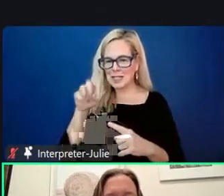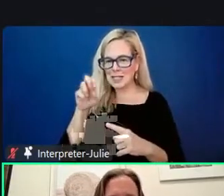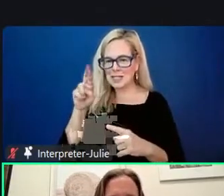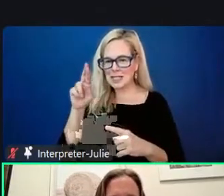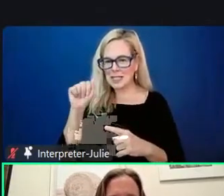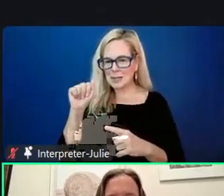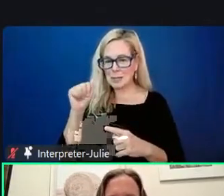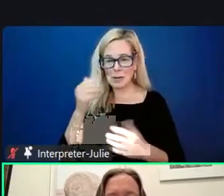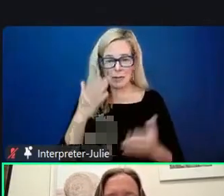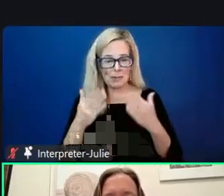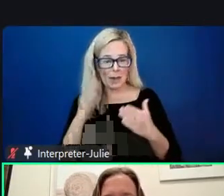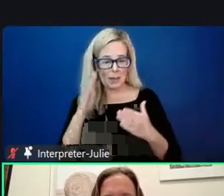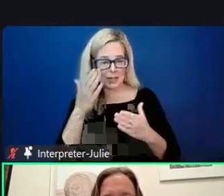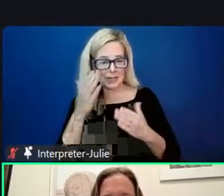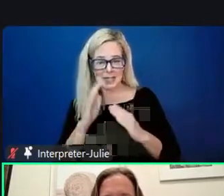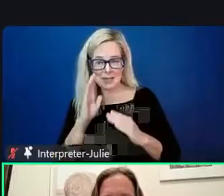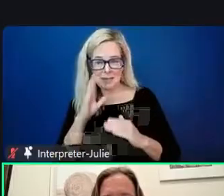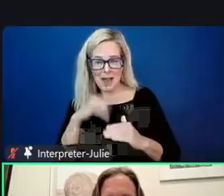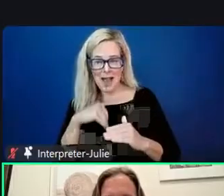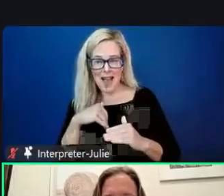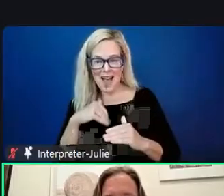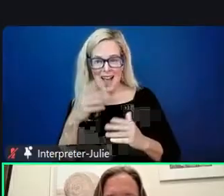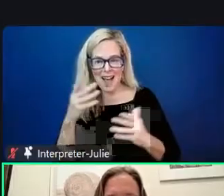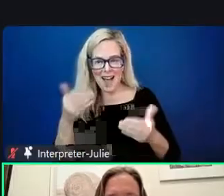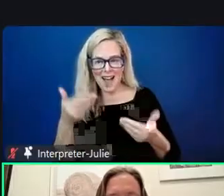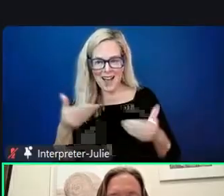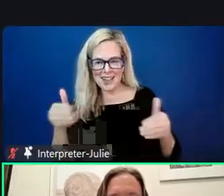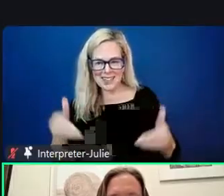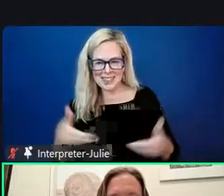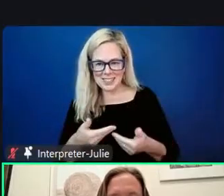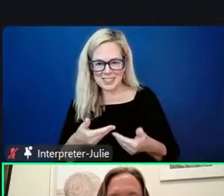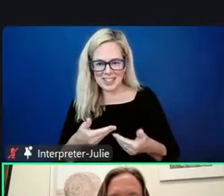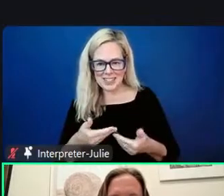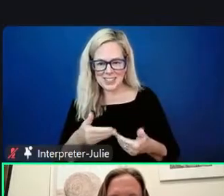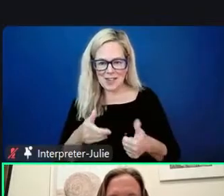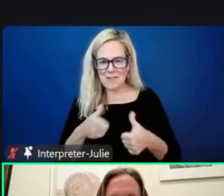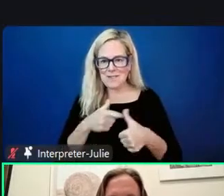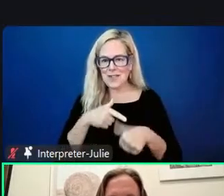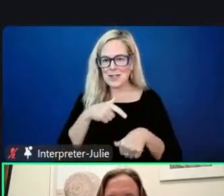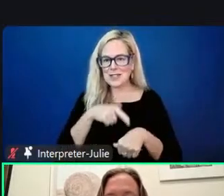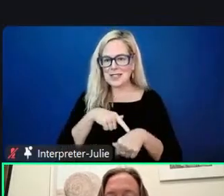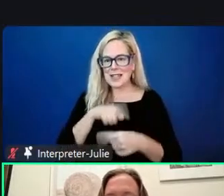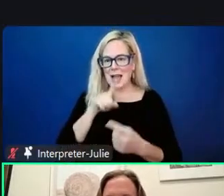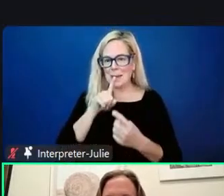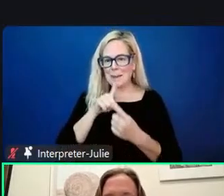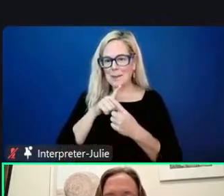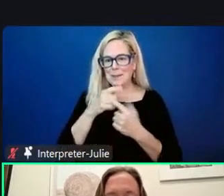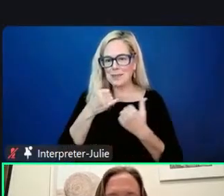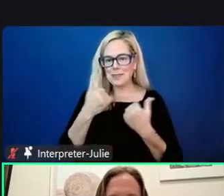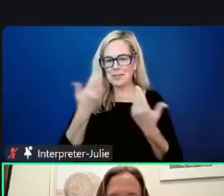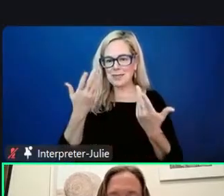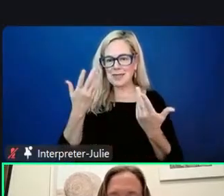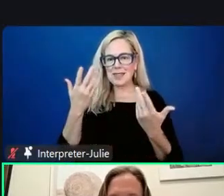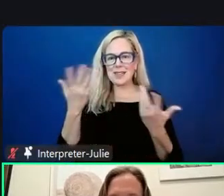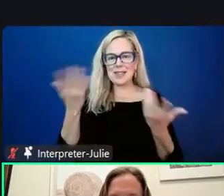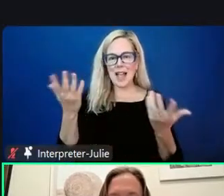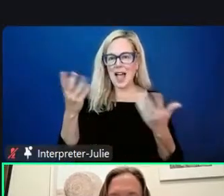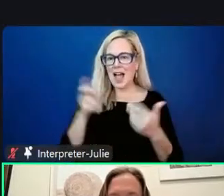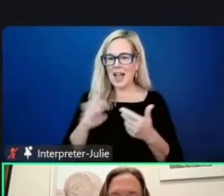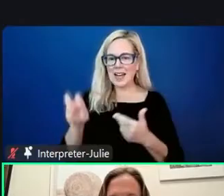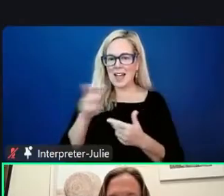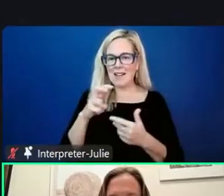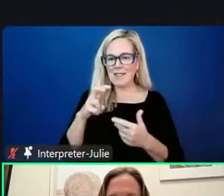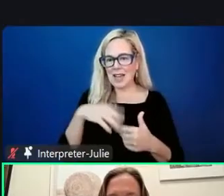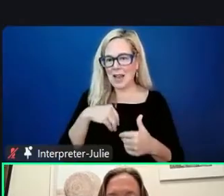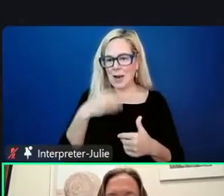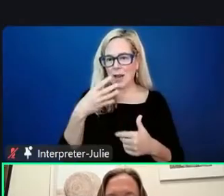an odd opener since we're meeting for the first time. I navigate life as an average-sized white female who